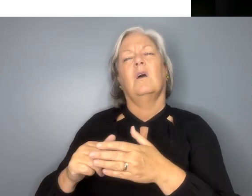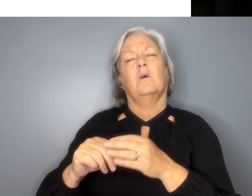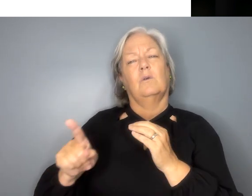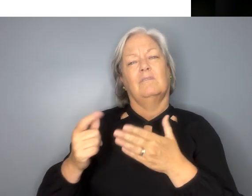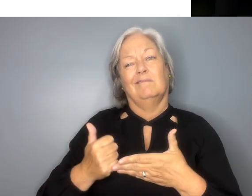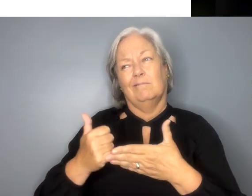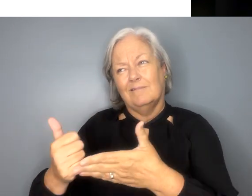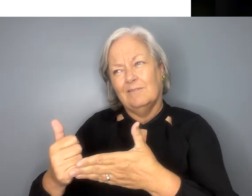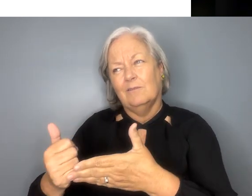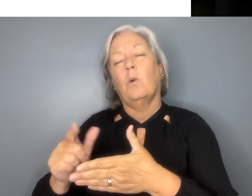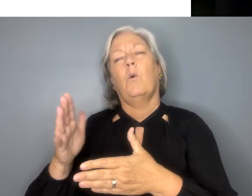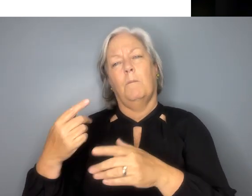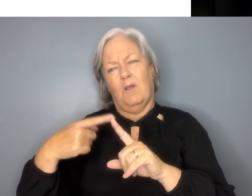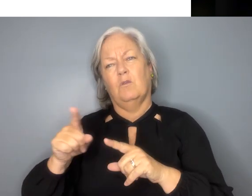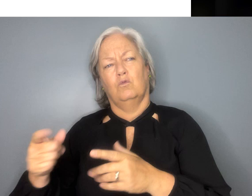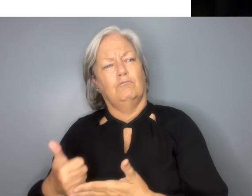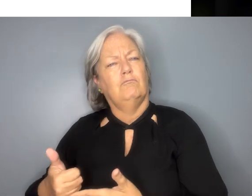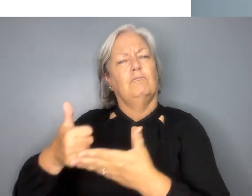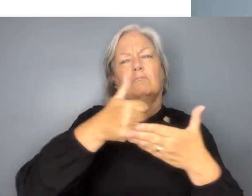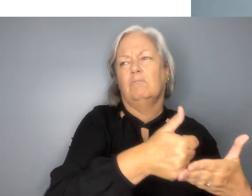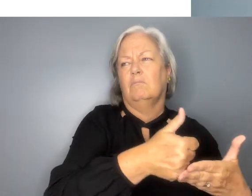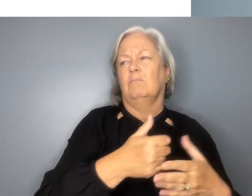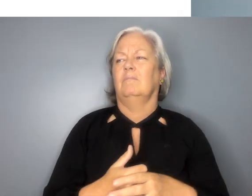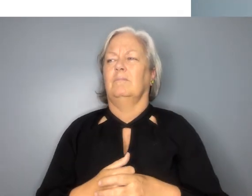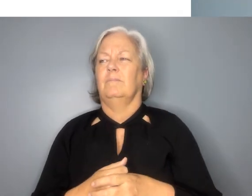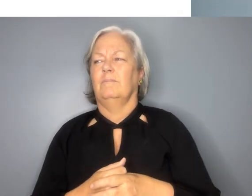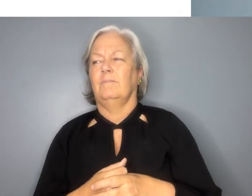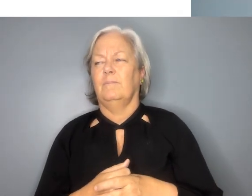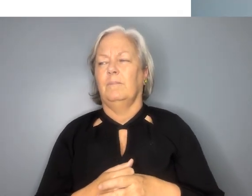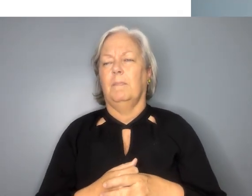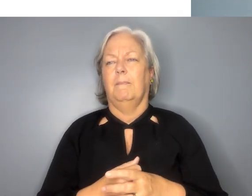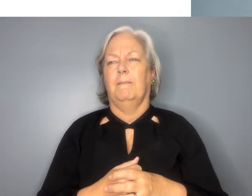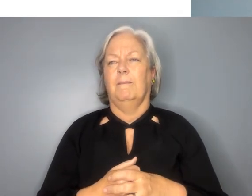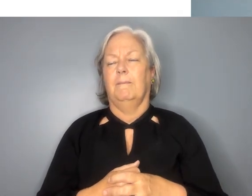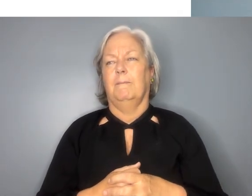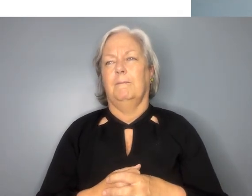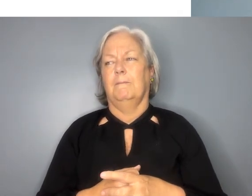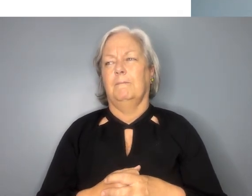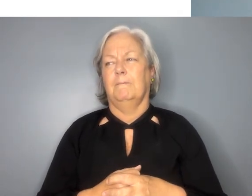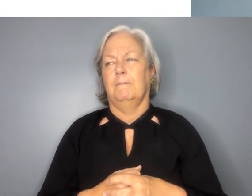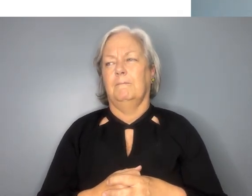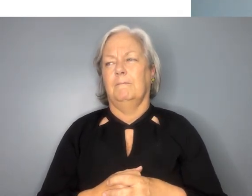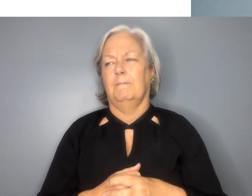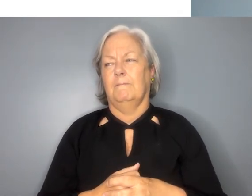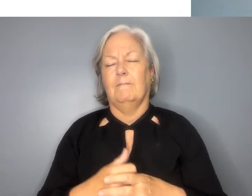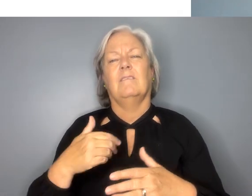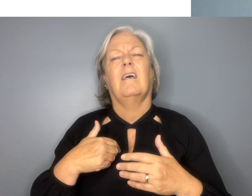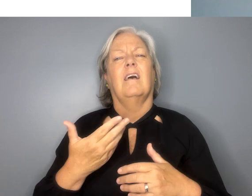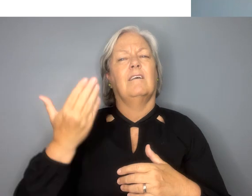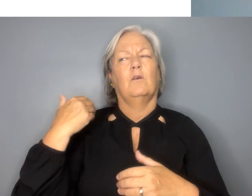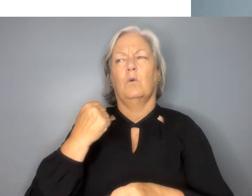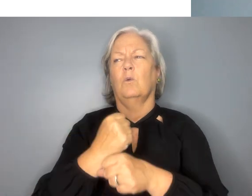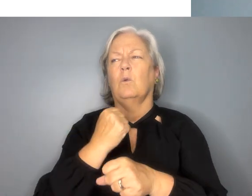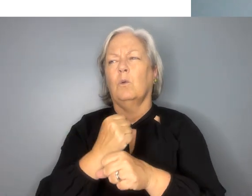receive those supports, but also need to provide the supports too? Yeah. Thanks, Giancarlo. So I